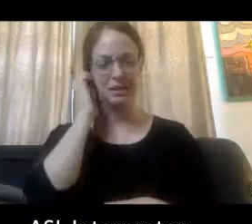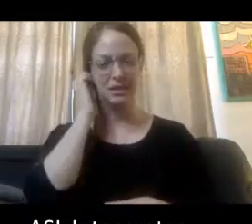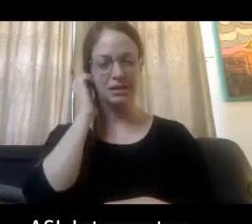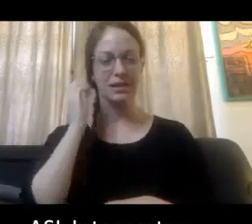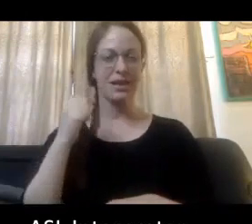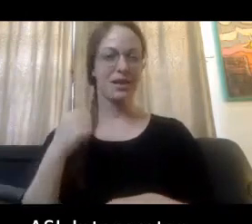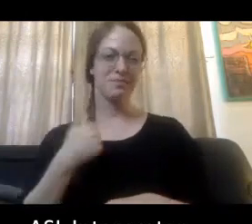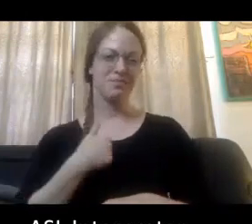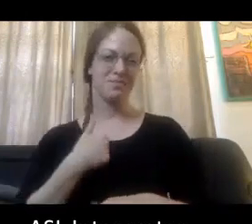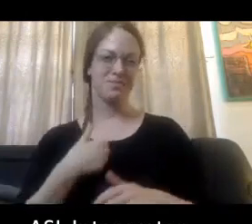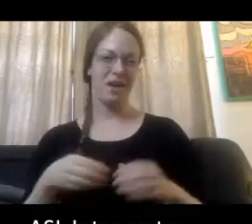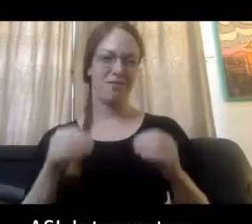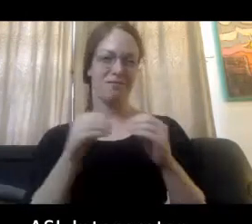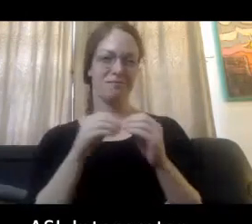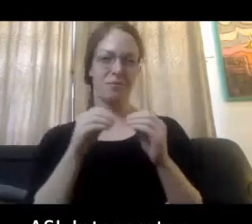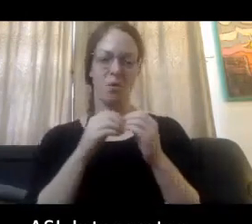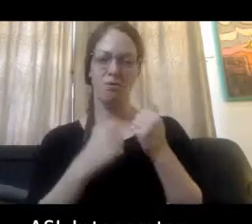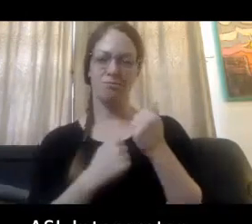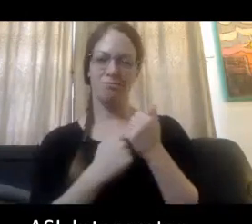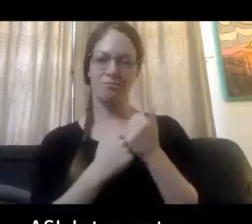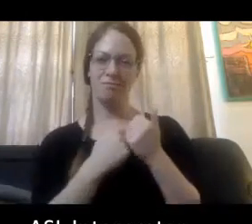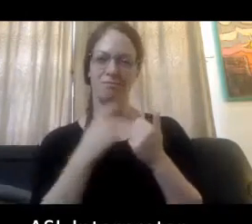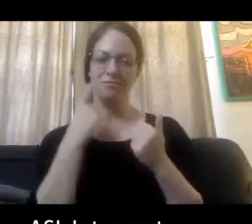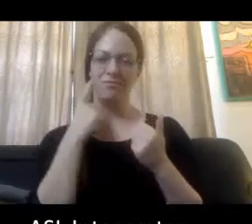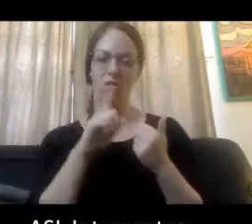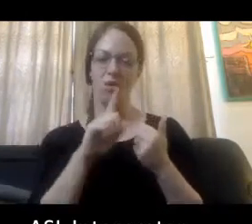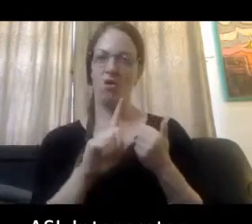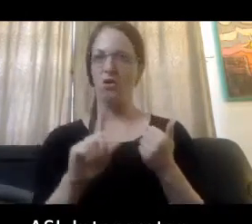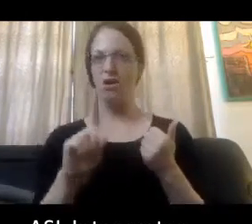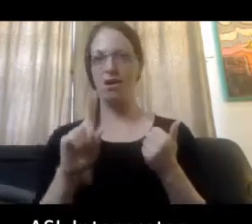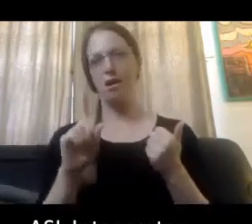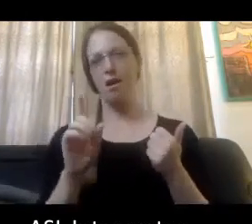minimalist games than of rules light games.